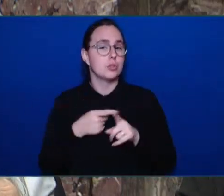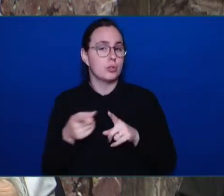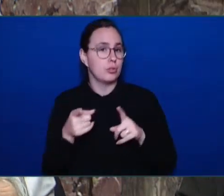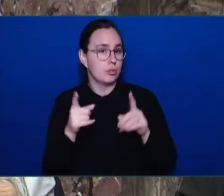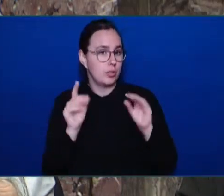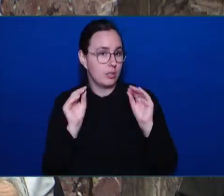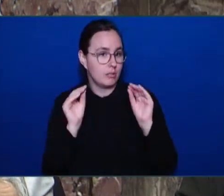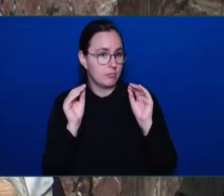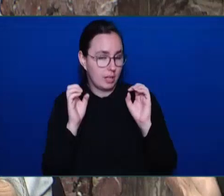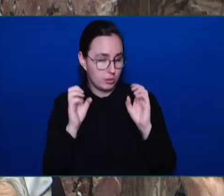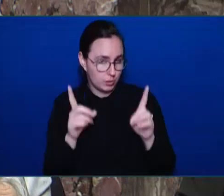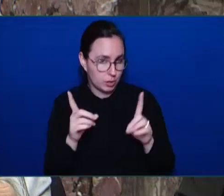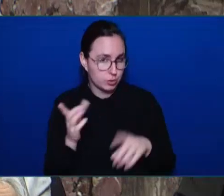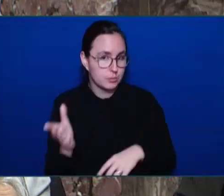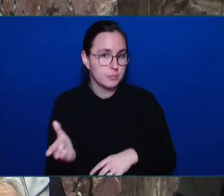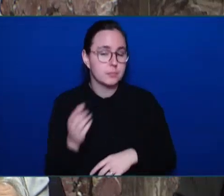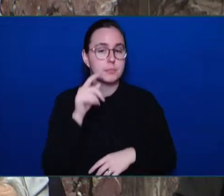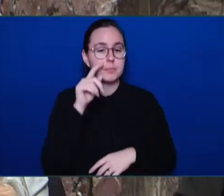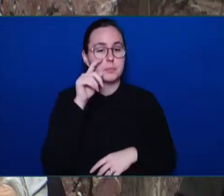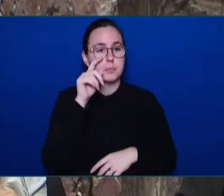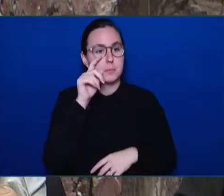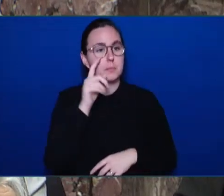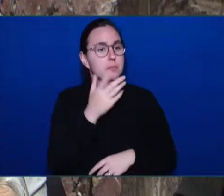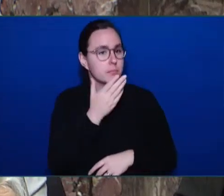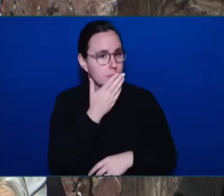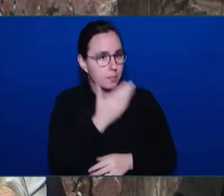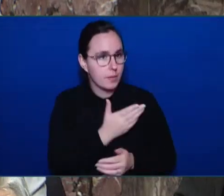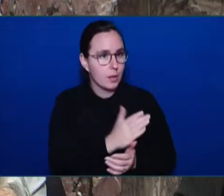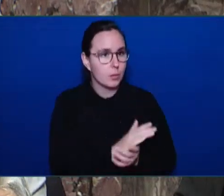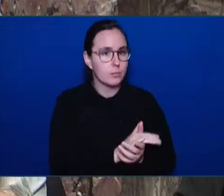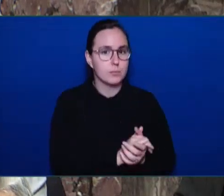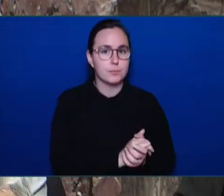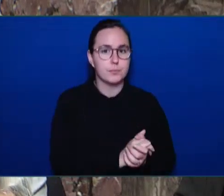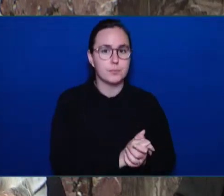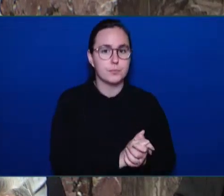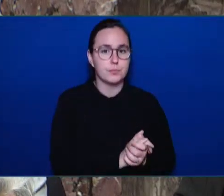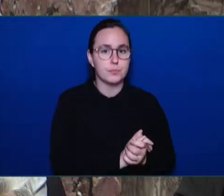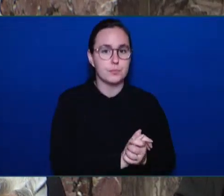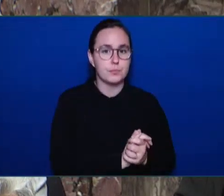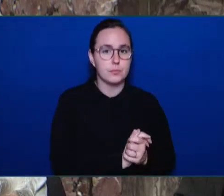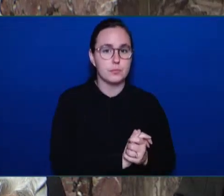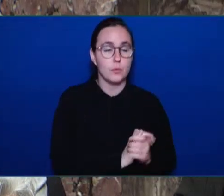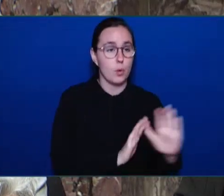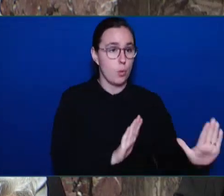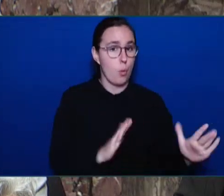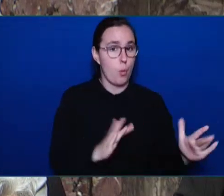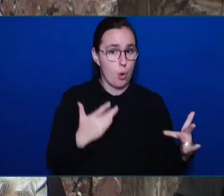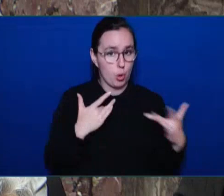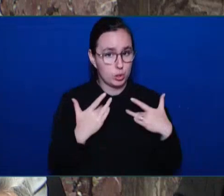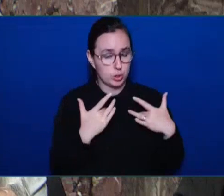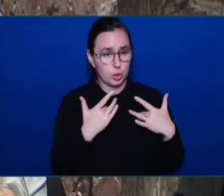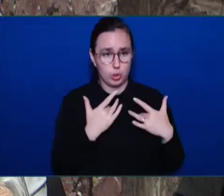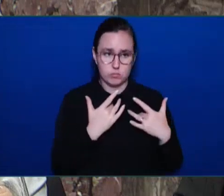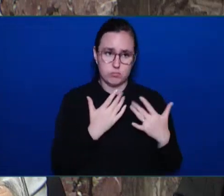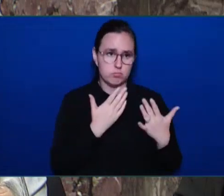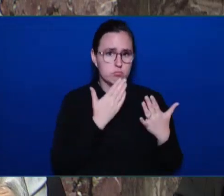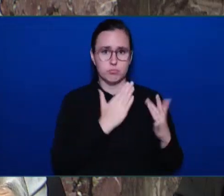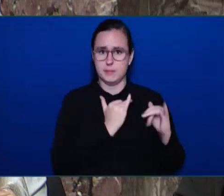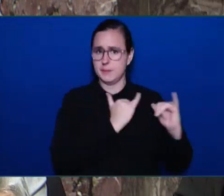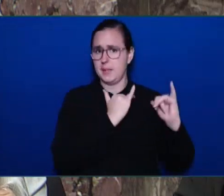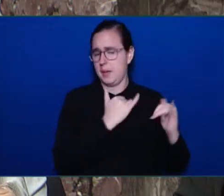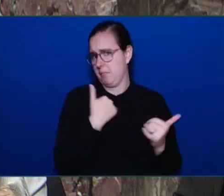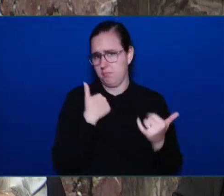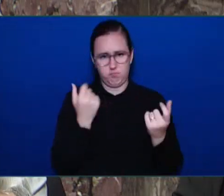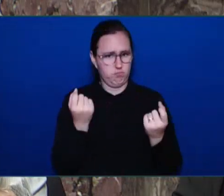Thank you, Mr. Speaker, and I really appreciate the member's concern. I share the similar concerns about the mental well-being of